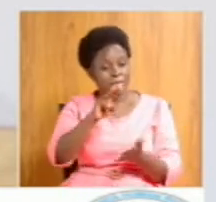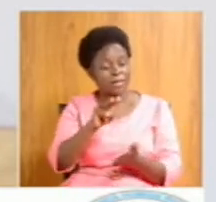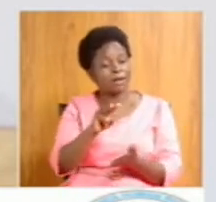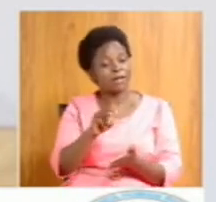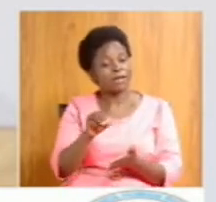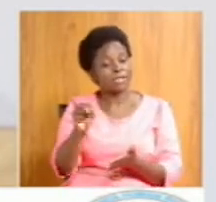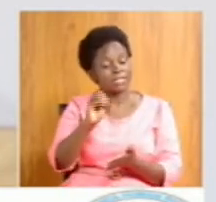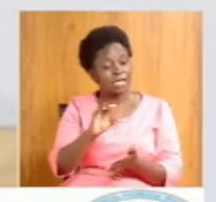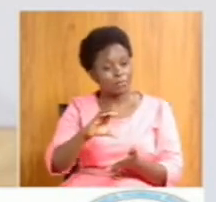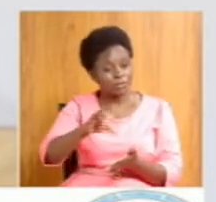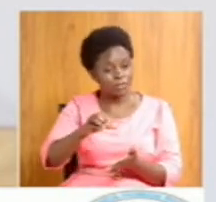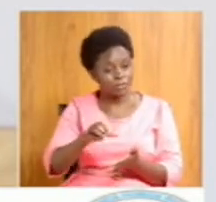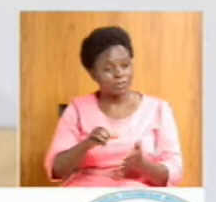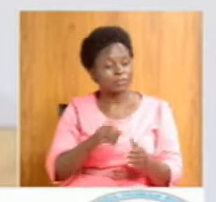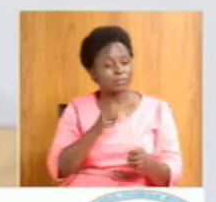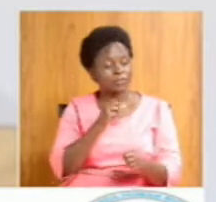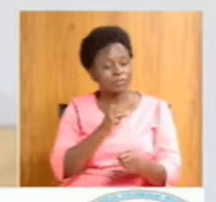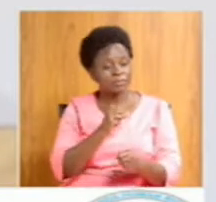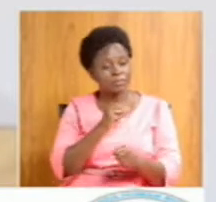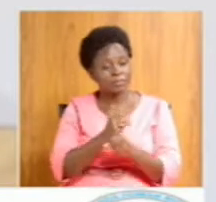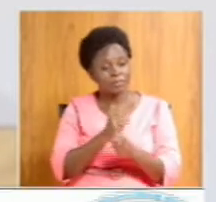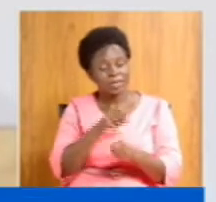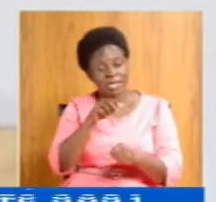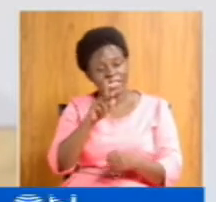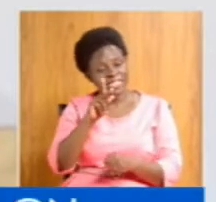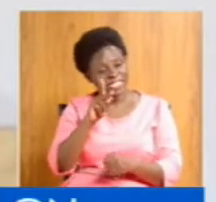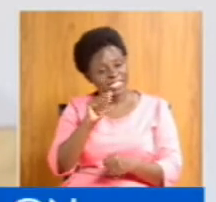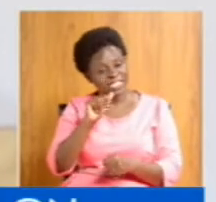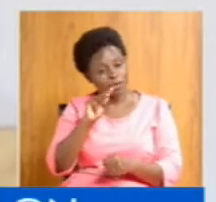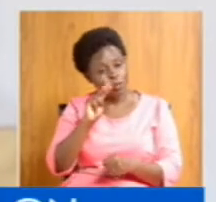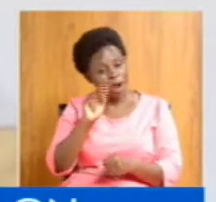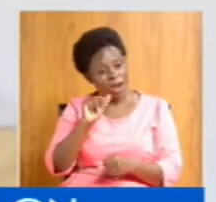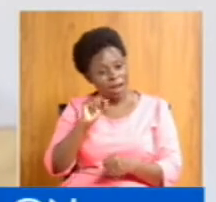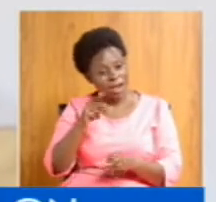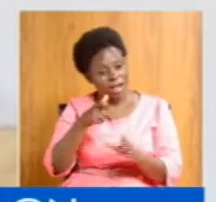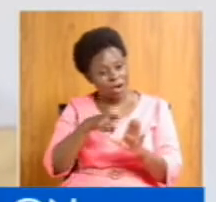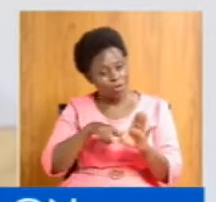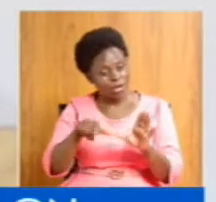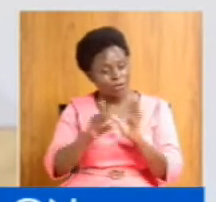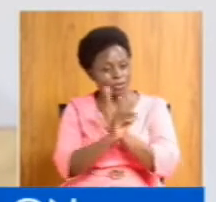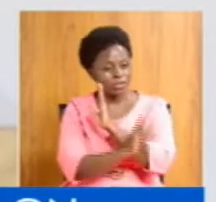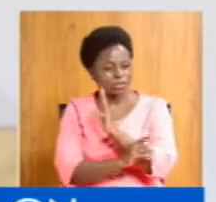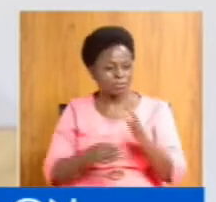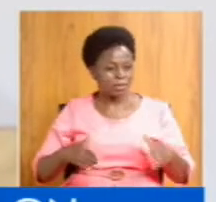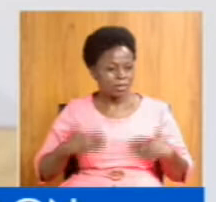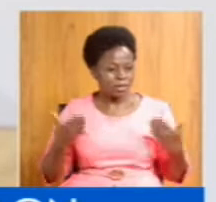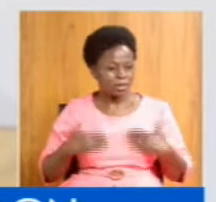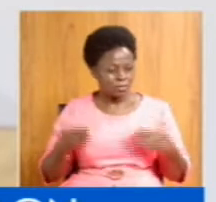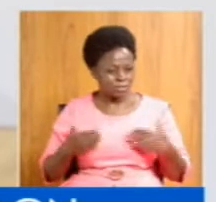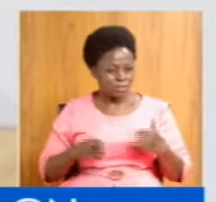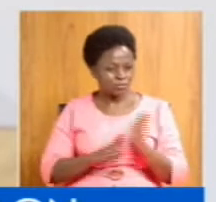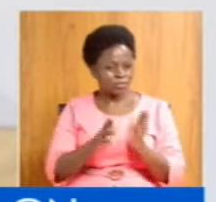Our secretary is based in Chuwangala, Luengo District. I'm very happy to be representing Greta